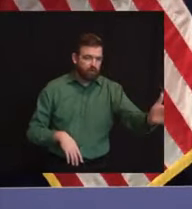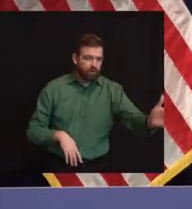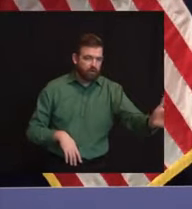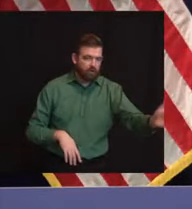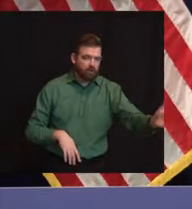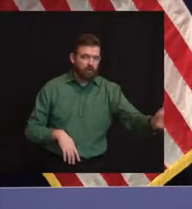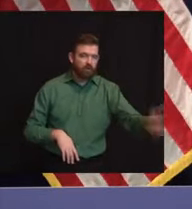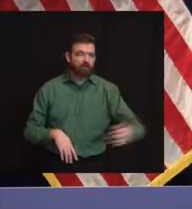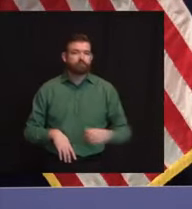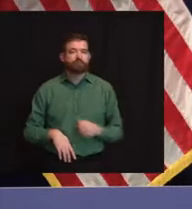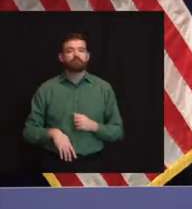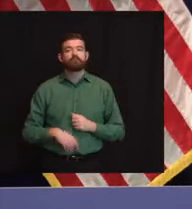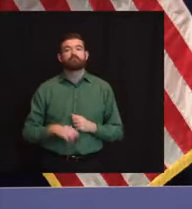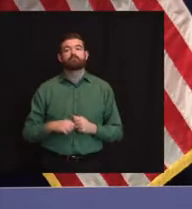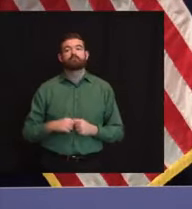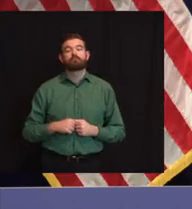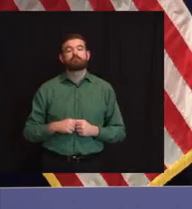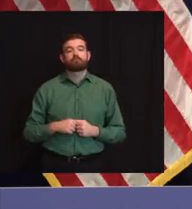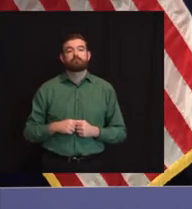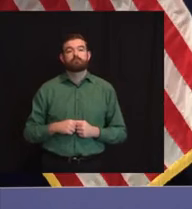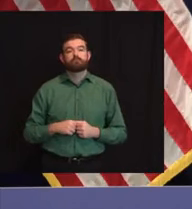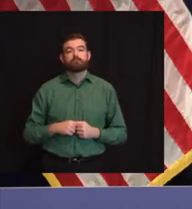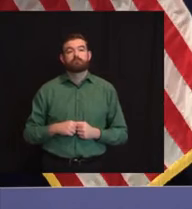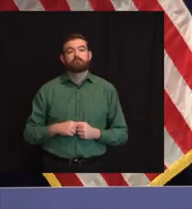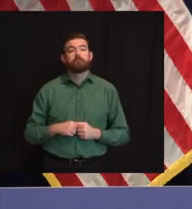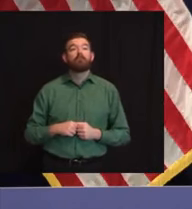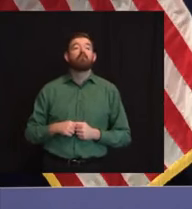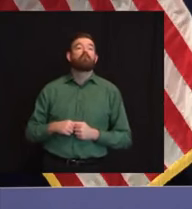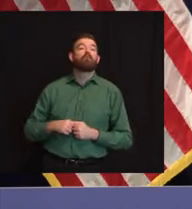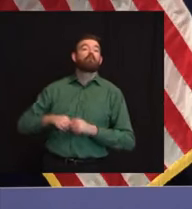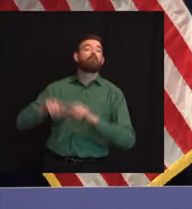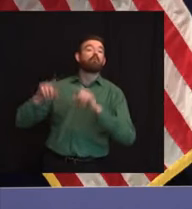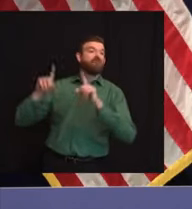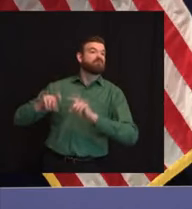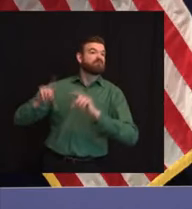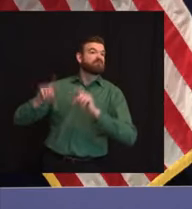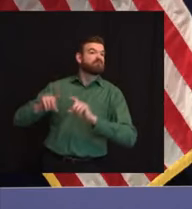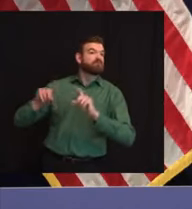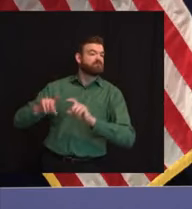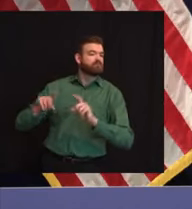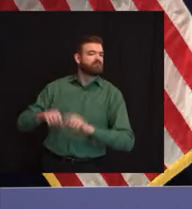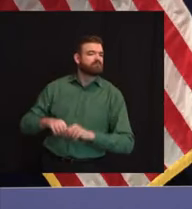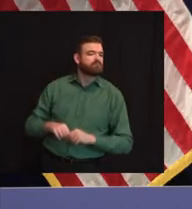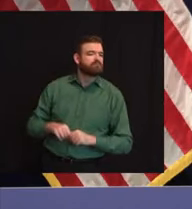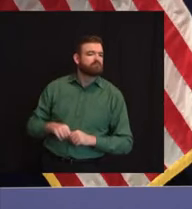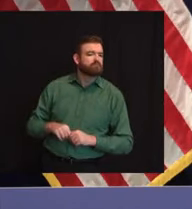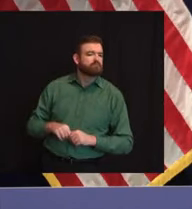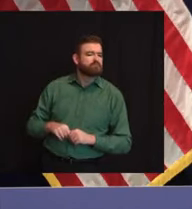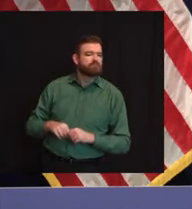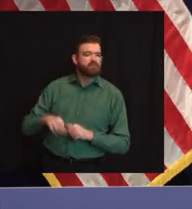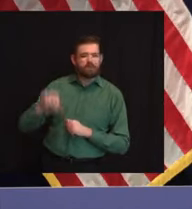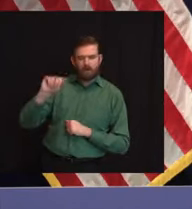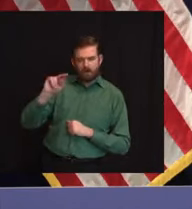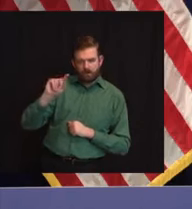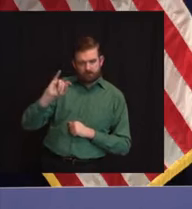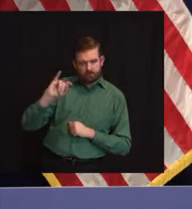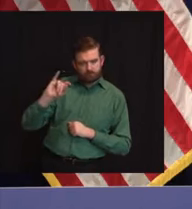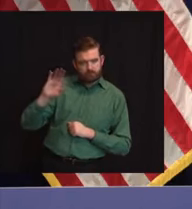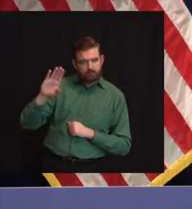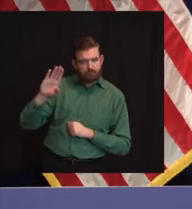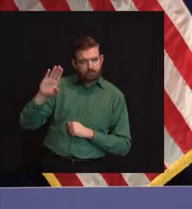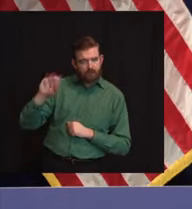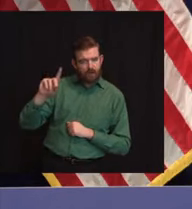you. On testing, how do you view the role of antibody testing in getting back to normal, both antibody